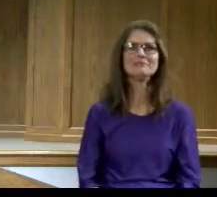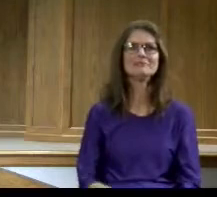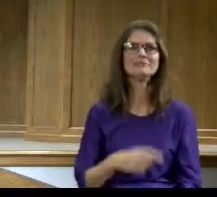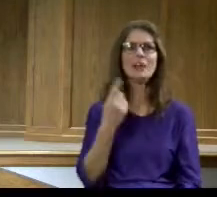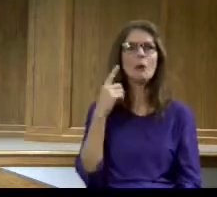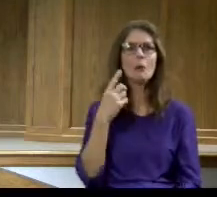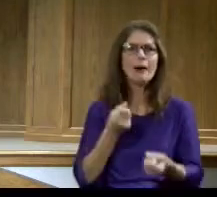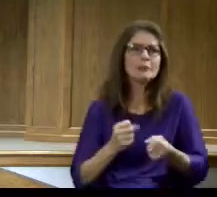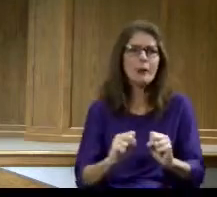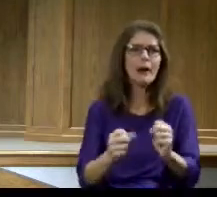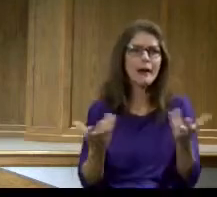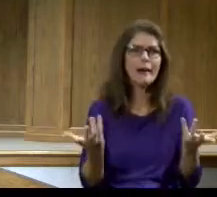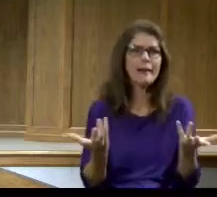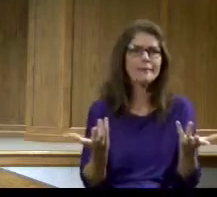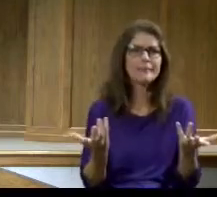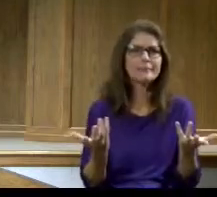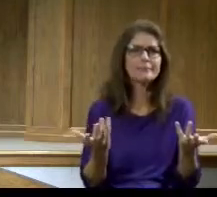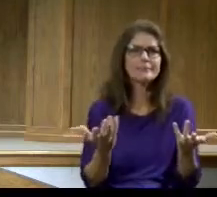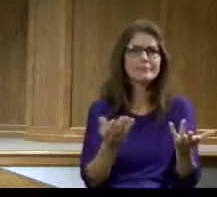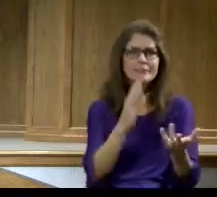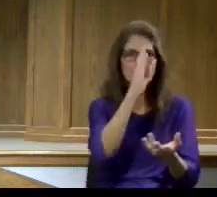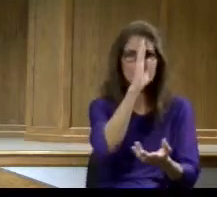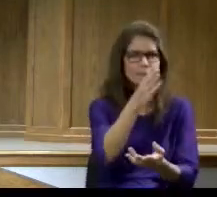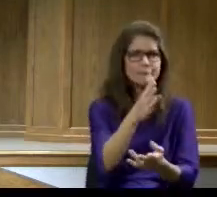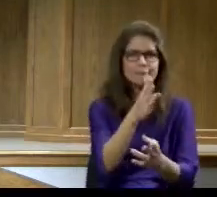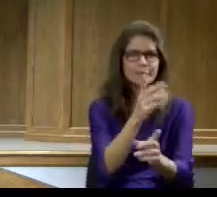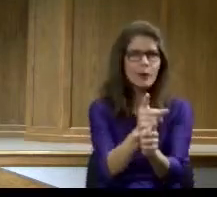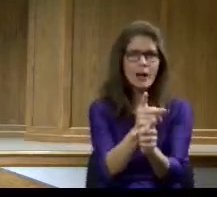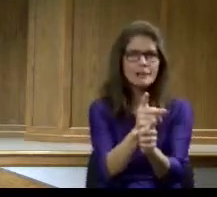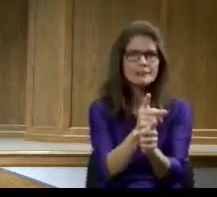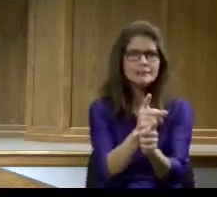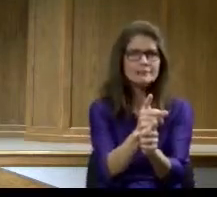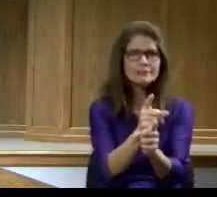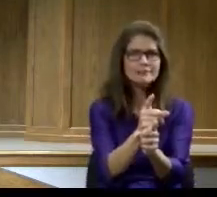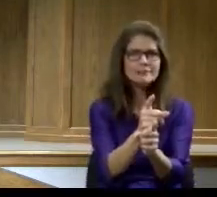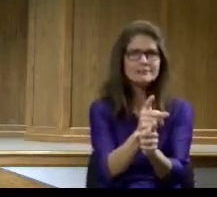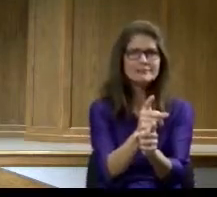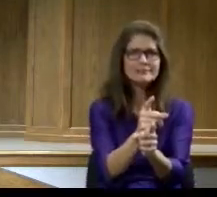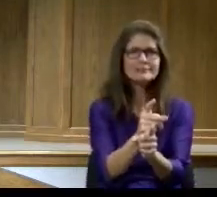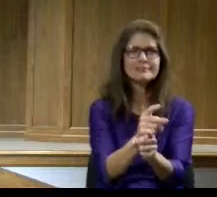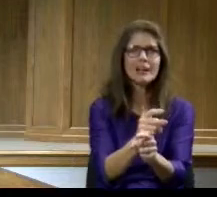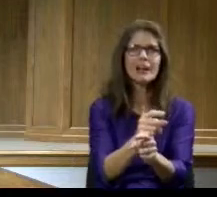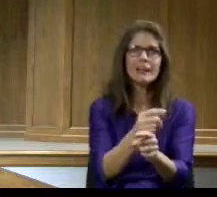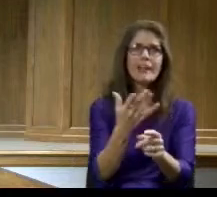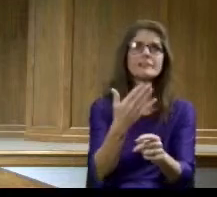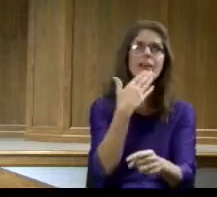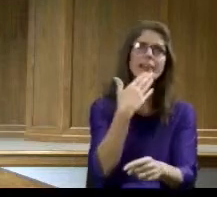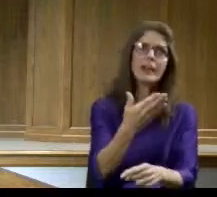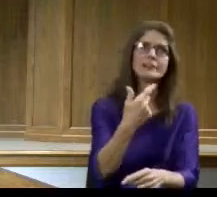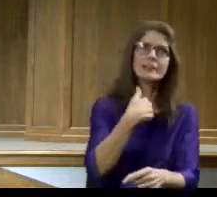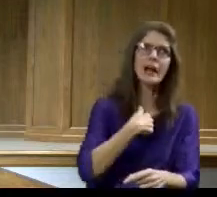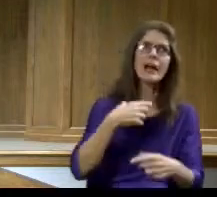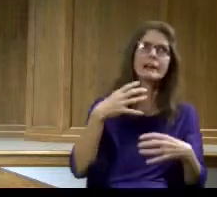Why try to do right? Why try to live right? The thanks I get.